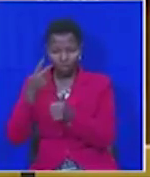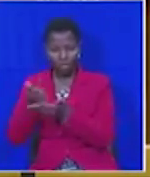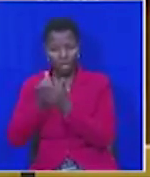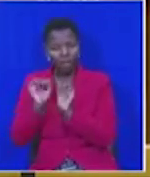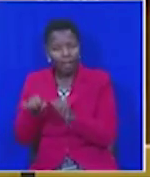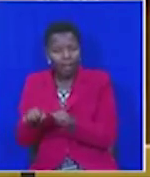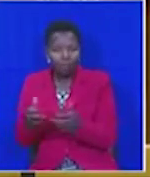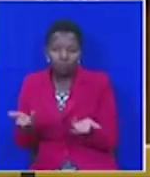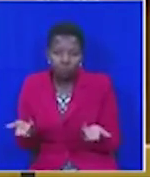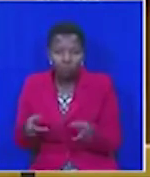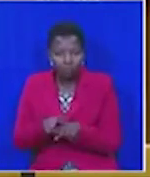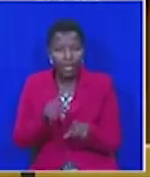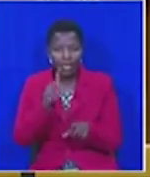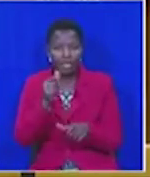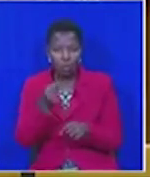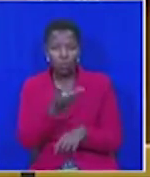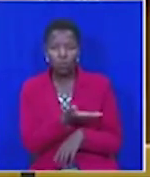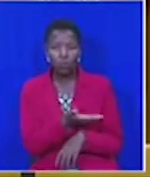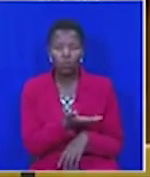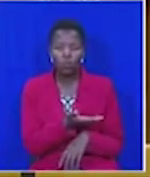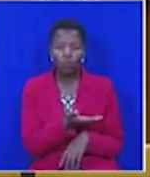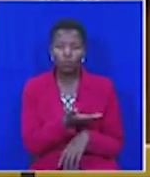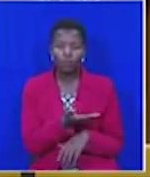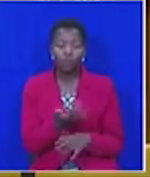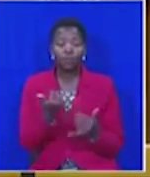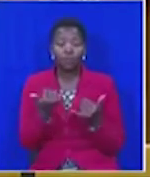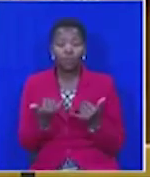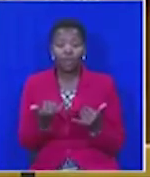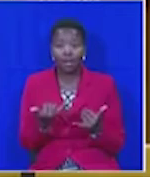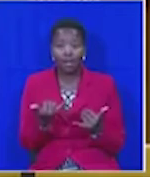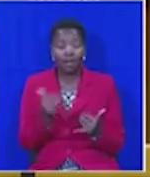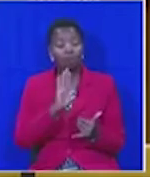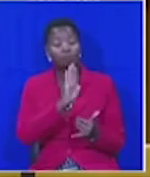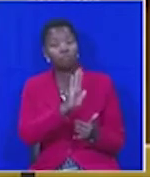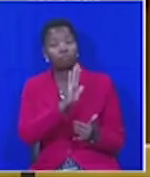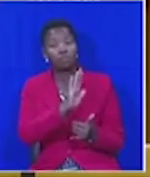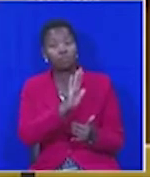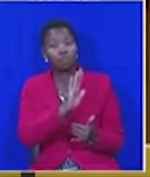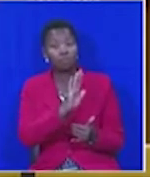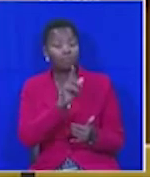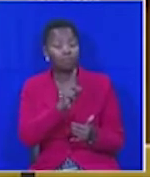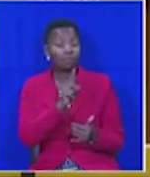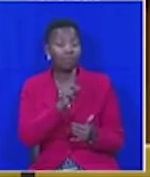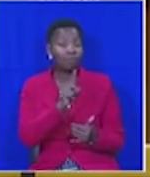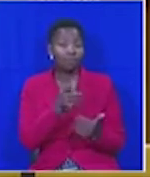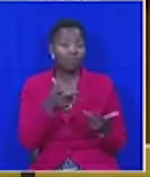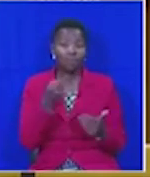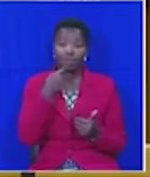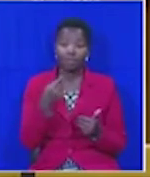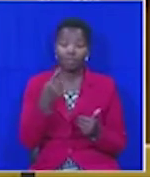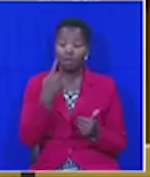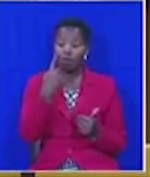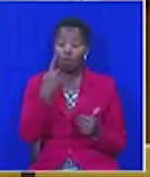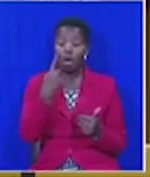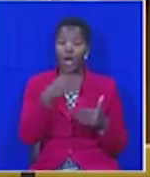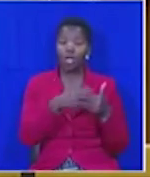to follow, like the DA. They are married to that. They are married to $1, one